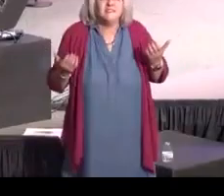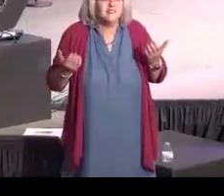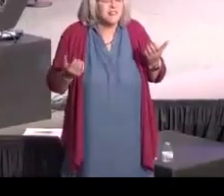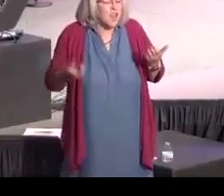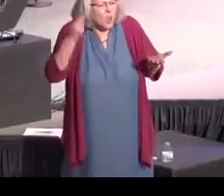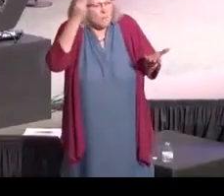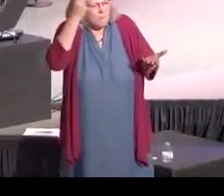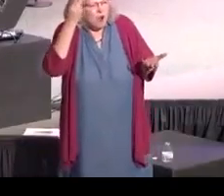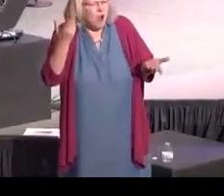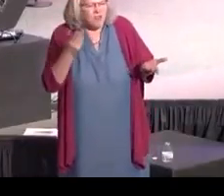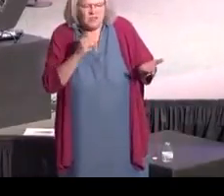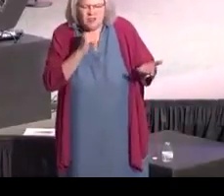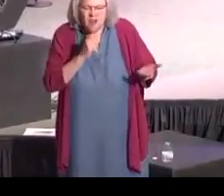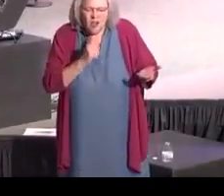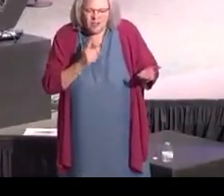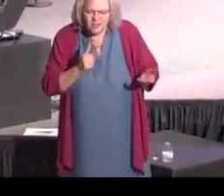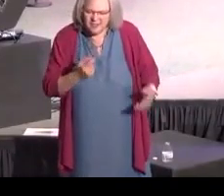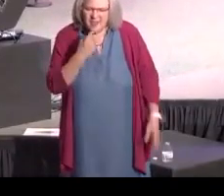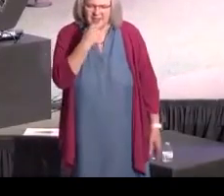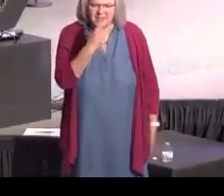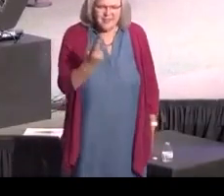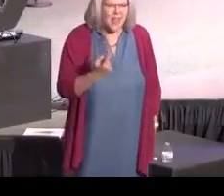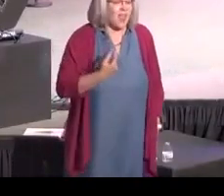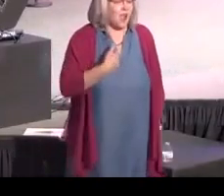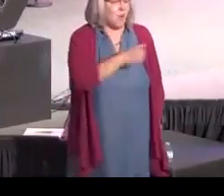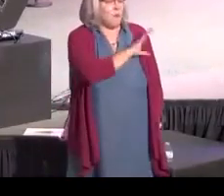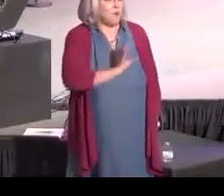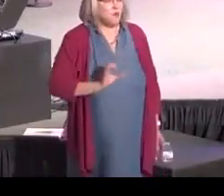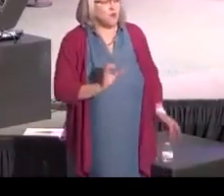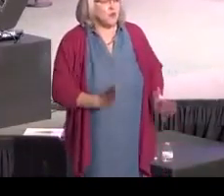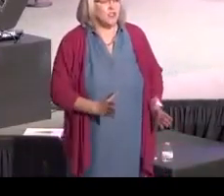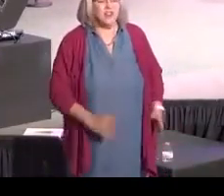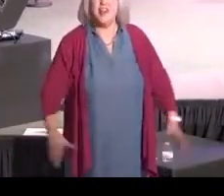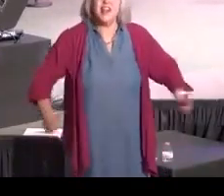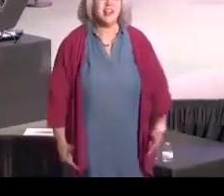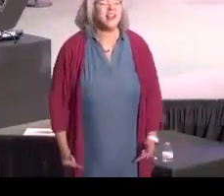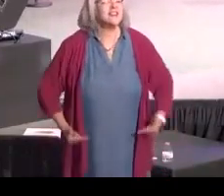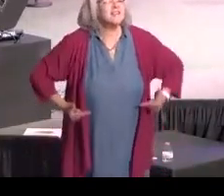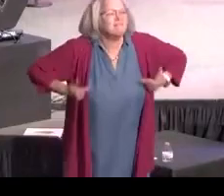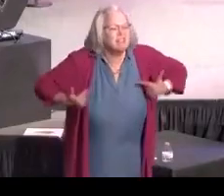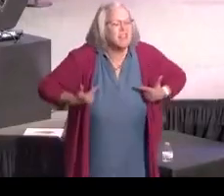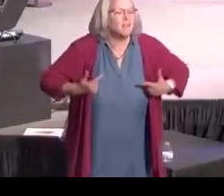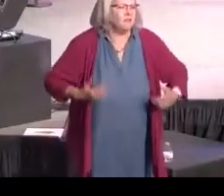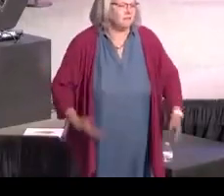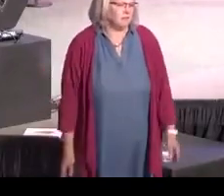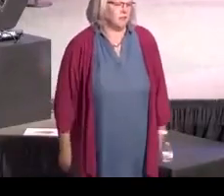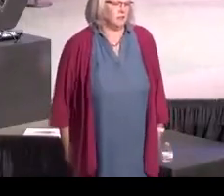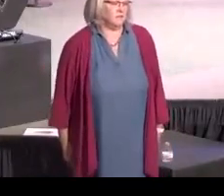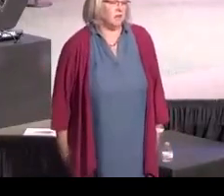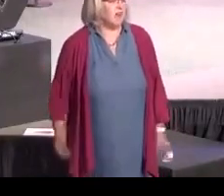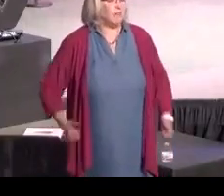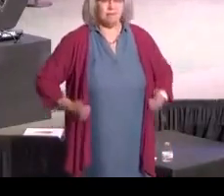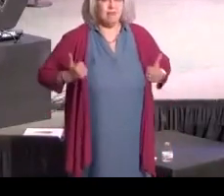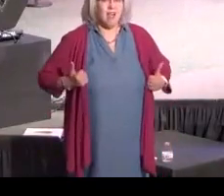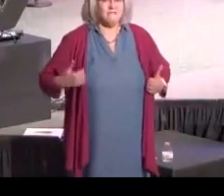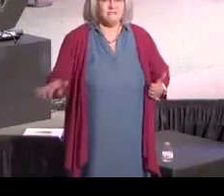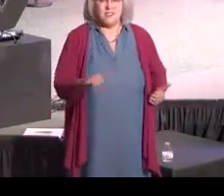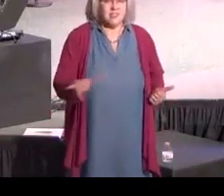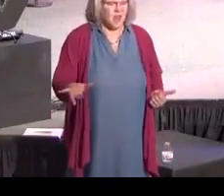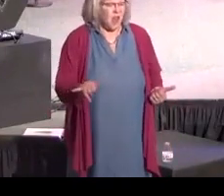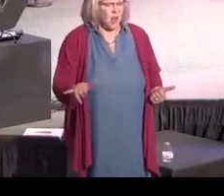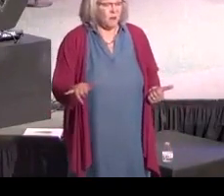Paul was that he didn't just say it, he actually lived it. You know what I'm saying? It was more than